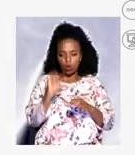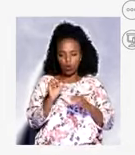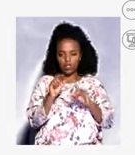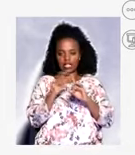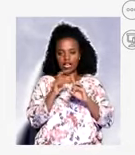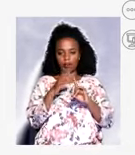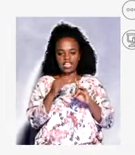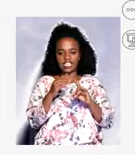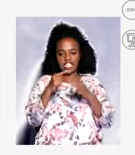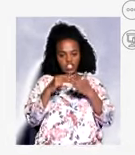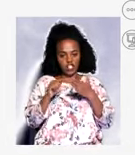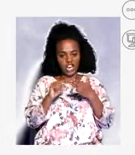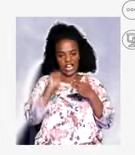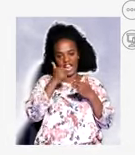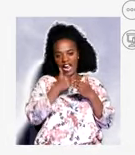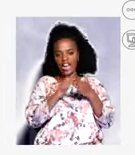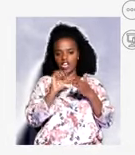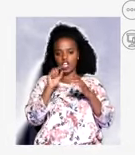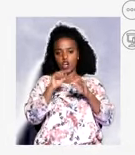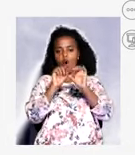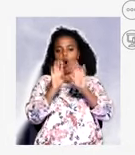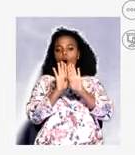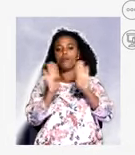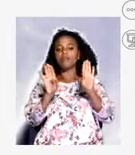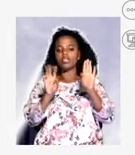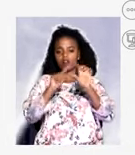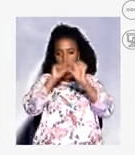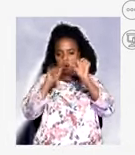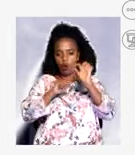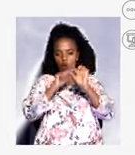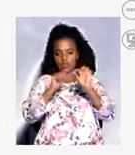any open holes in the graph.